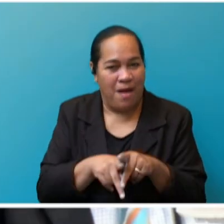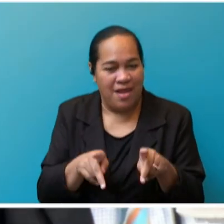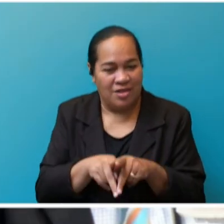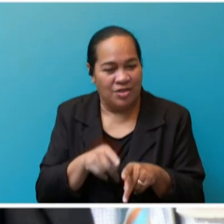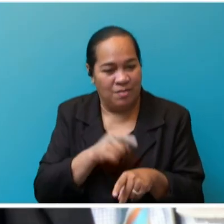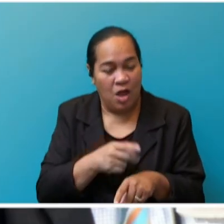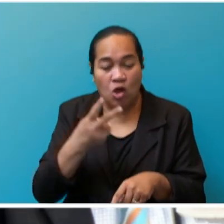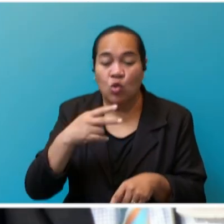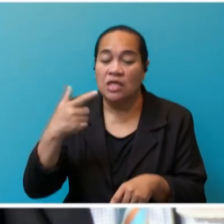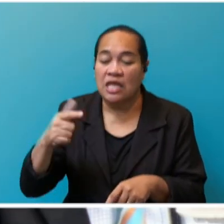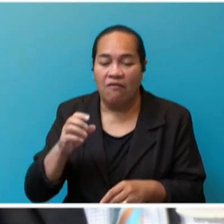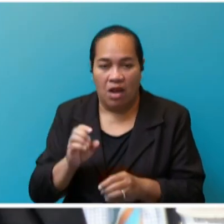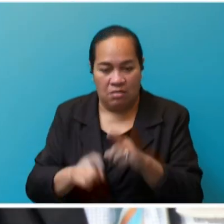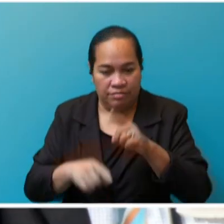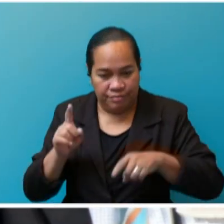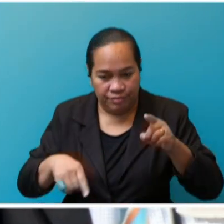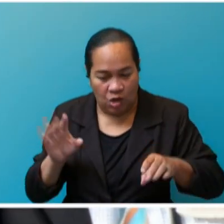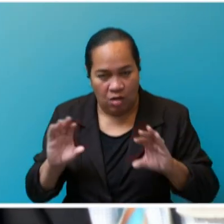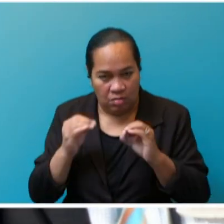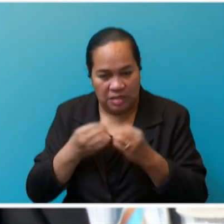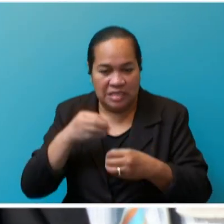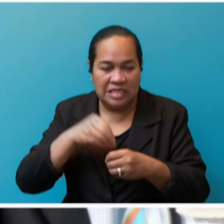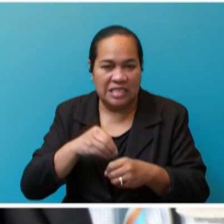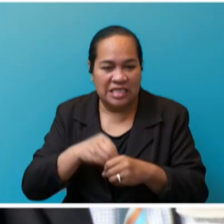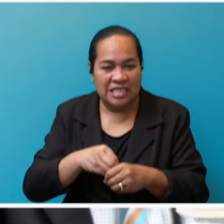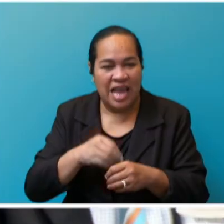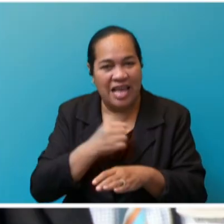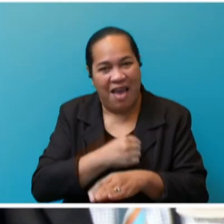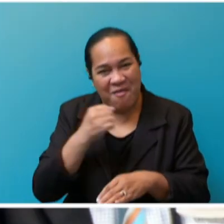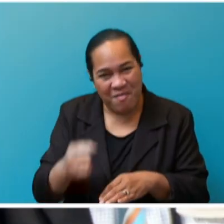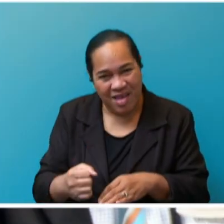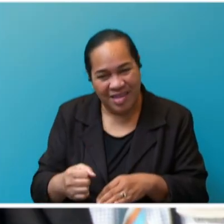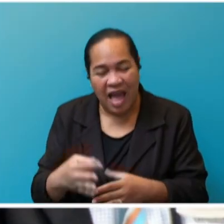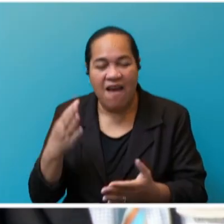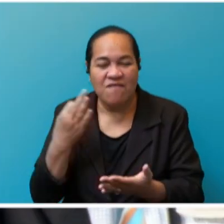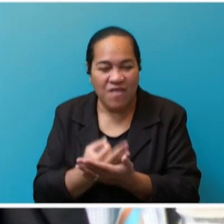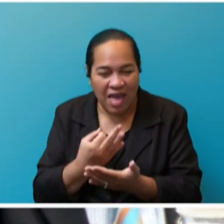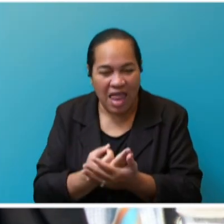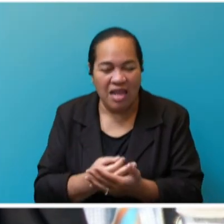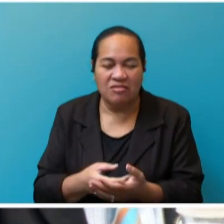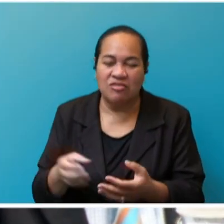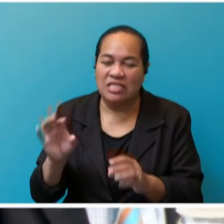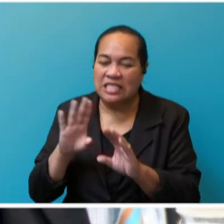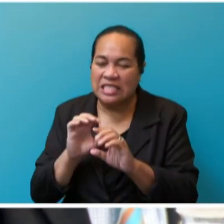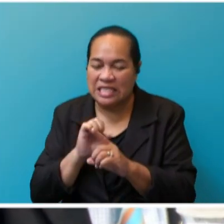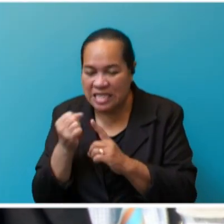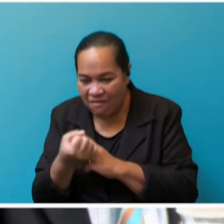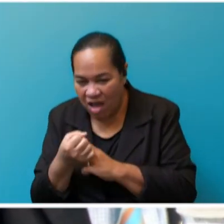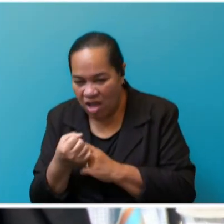27 stakeholders from across government, statutory agencies, financial institutions, and civil society and the private